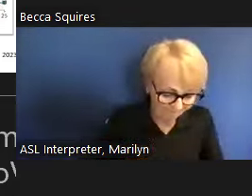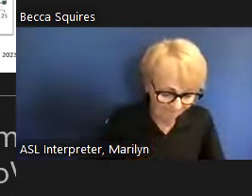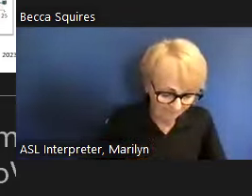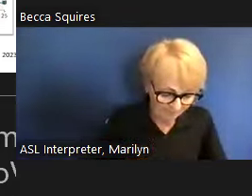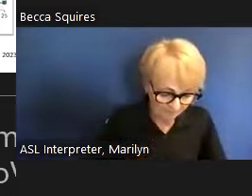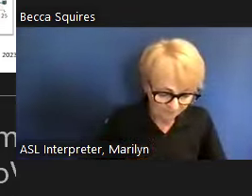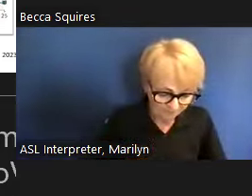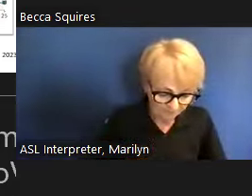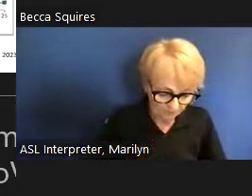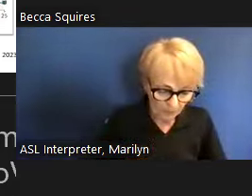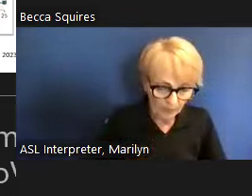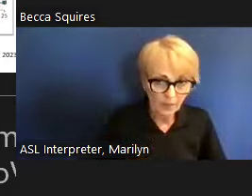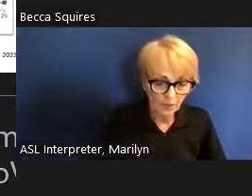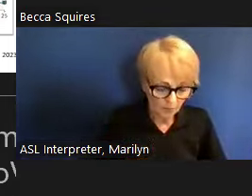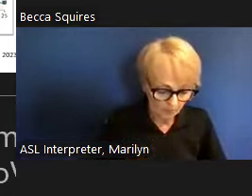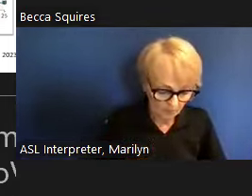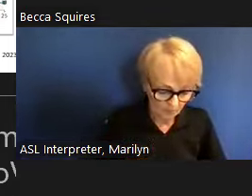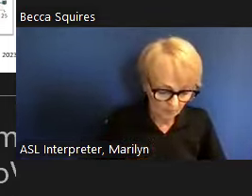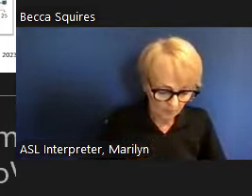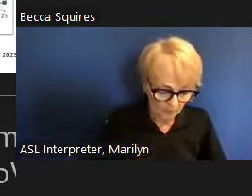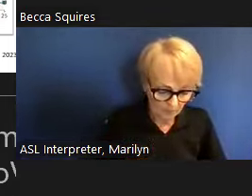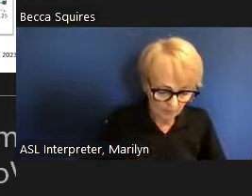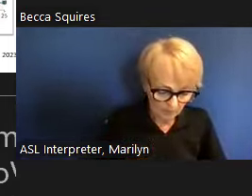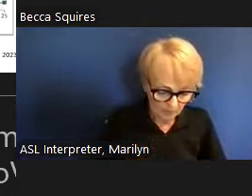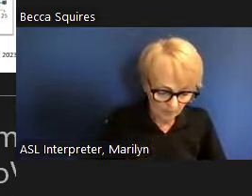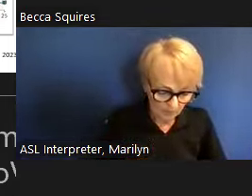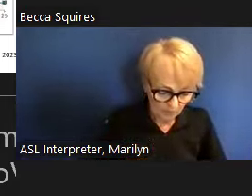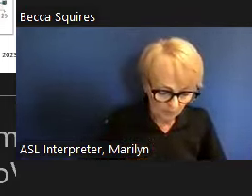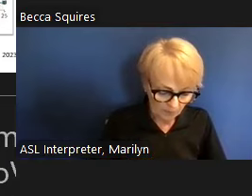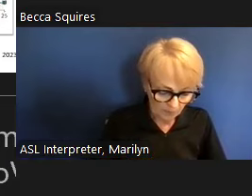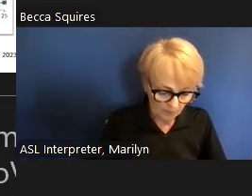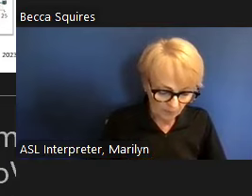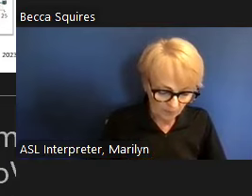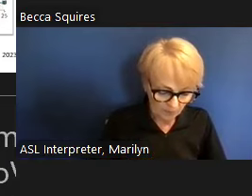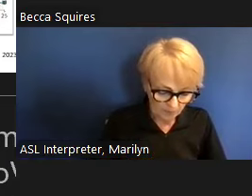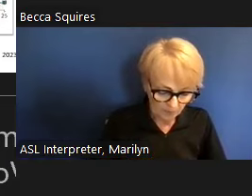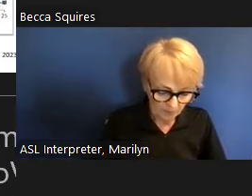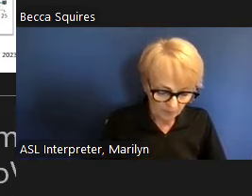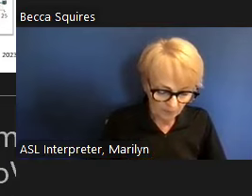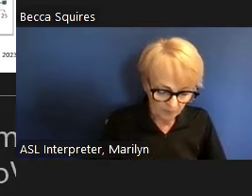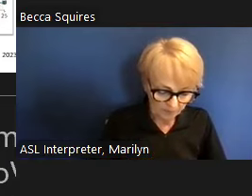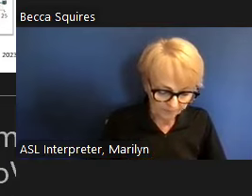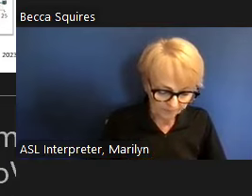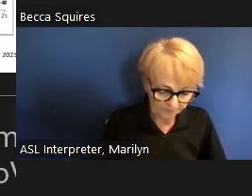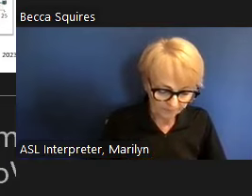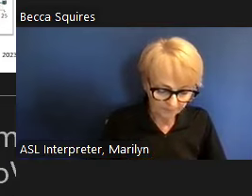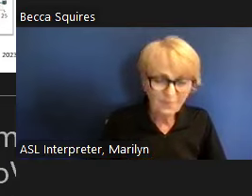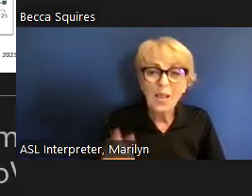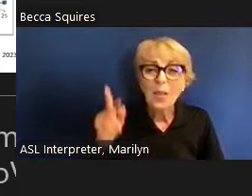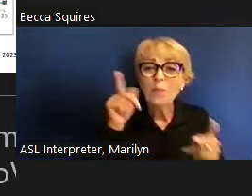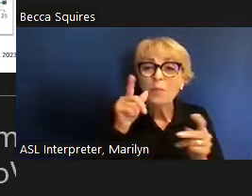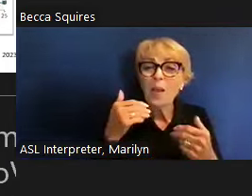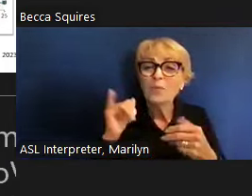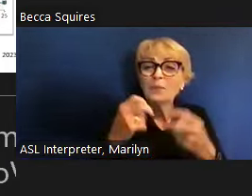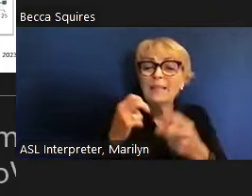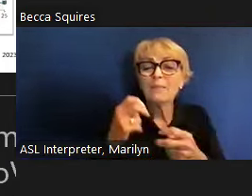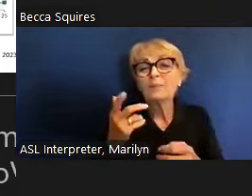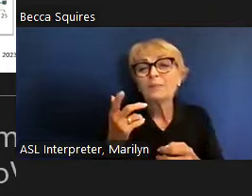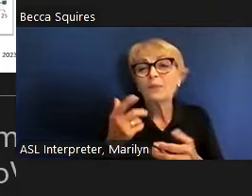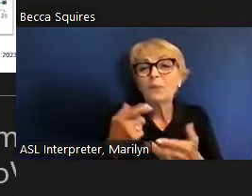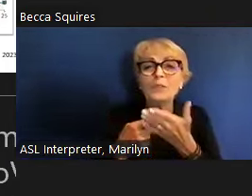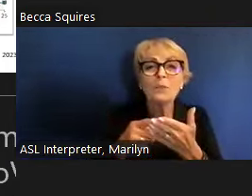So this is looking at people who have these symptoms we talked about between 30